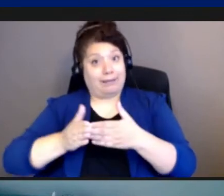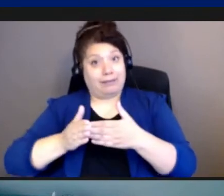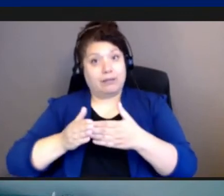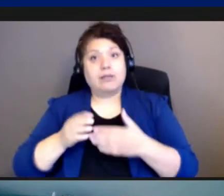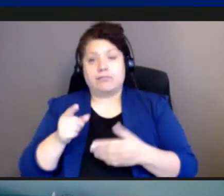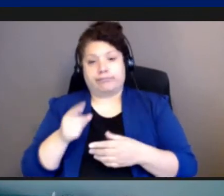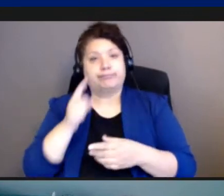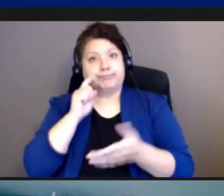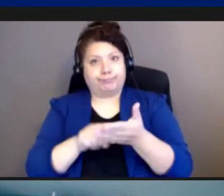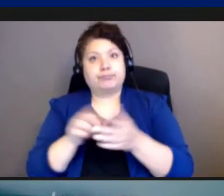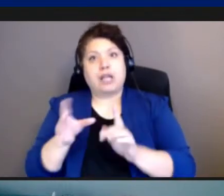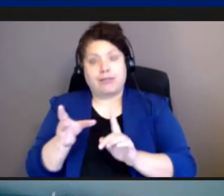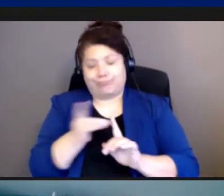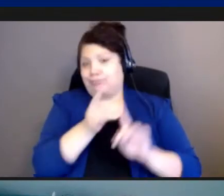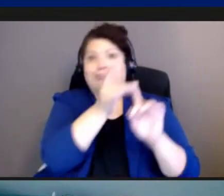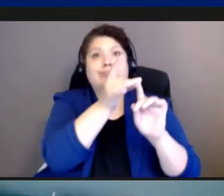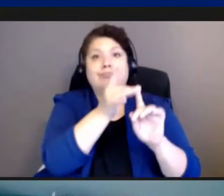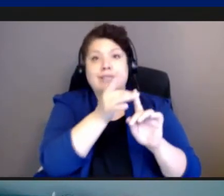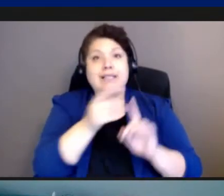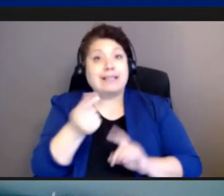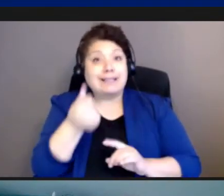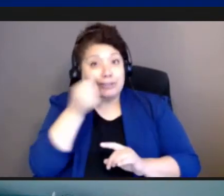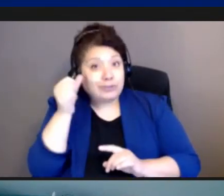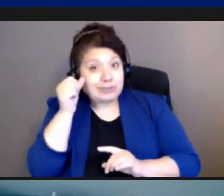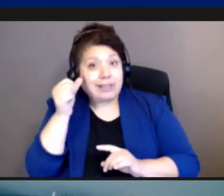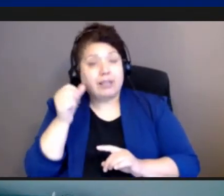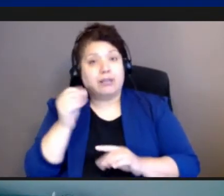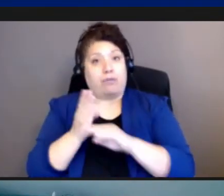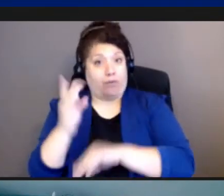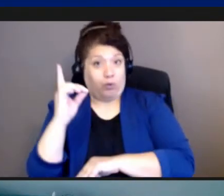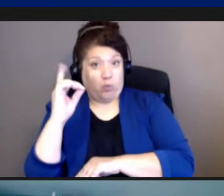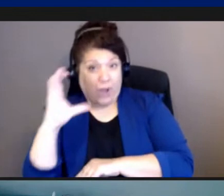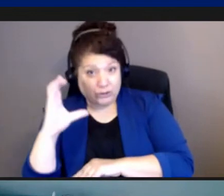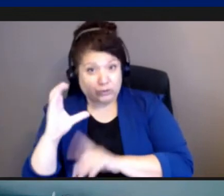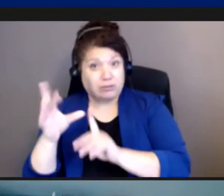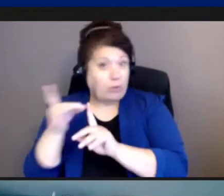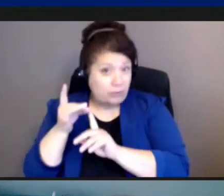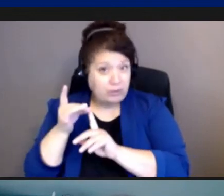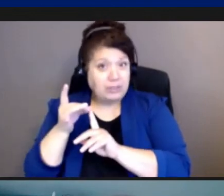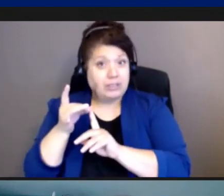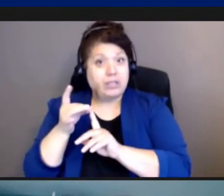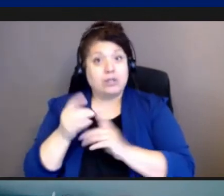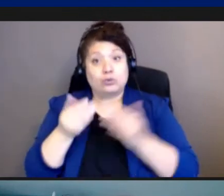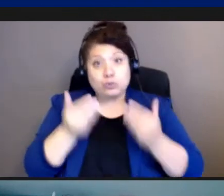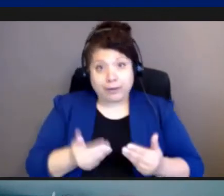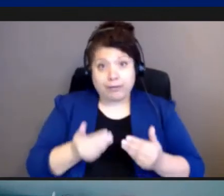and we had over 100 cases reported yesterday. That we frankly cannot afford an uptick,